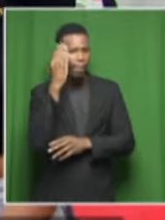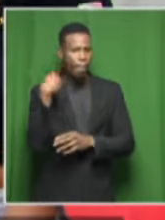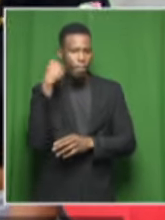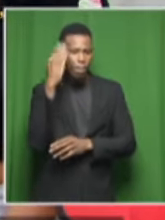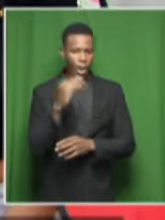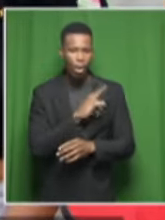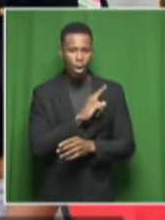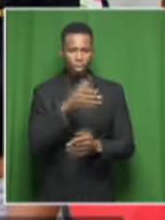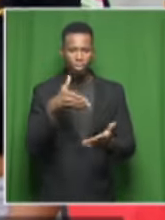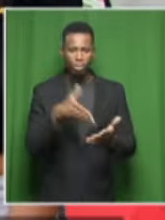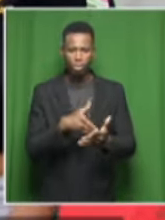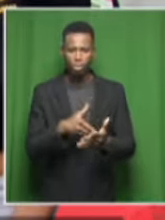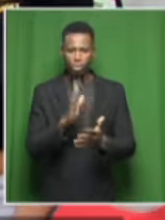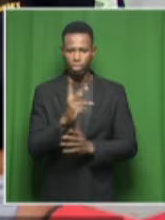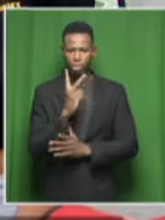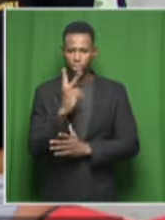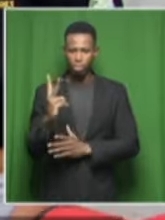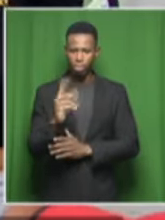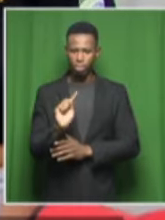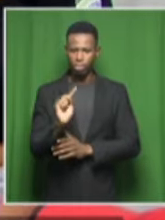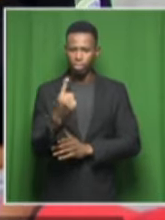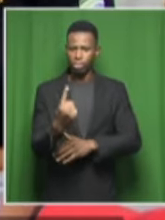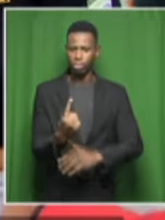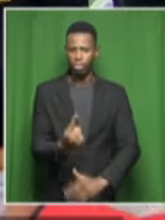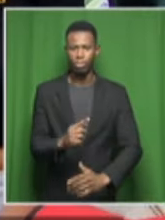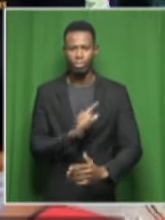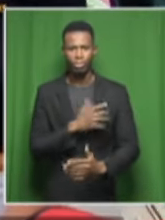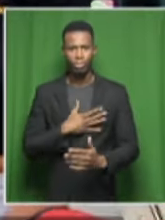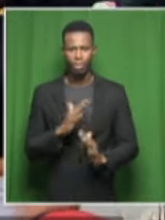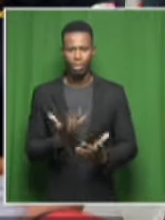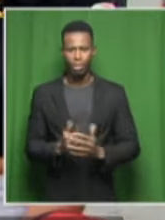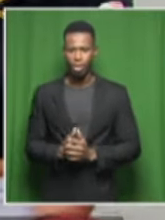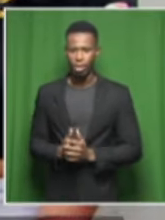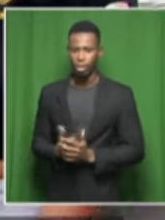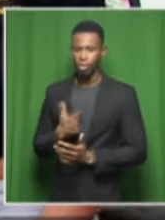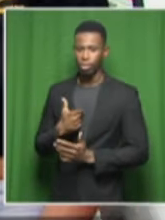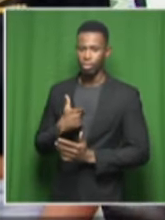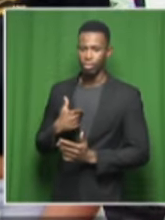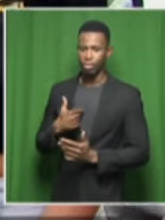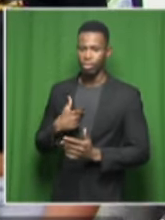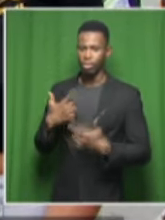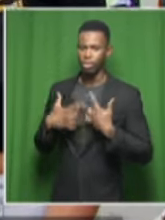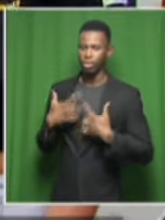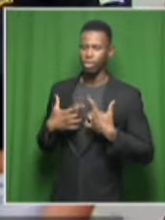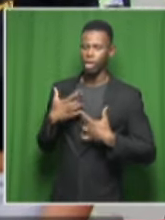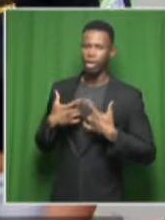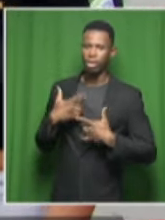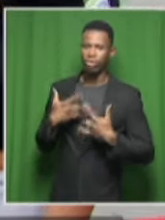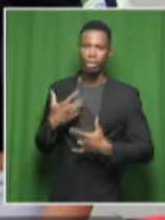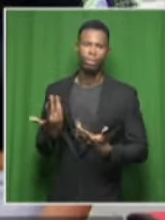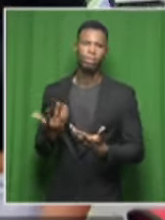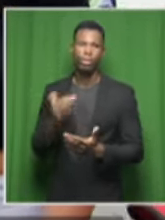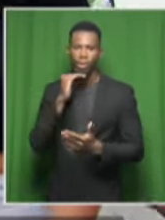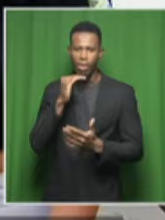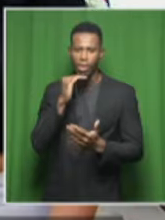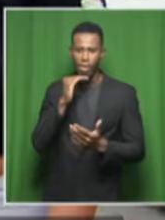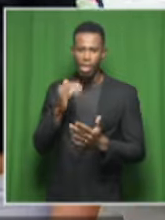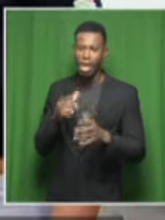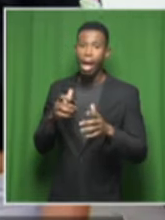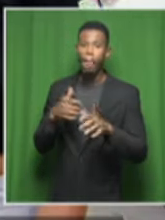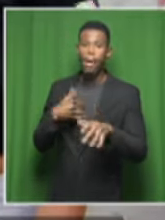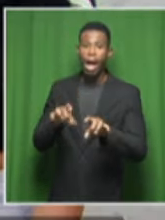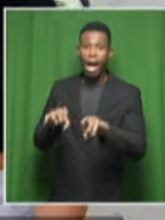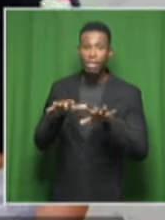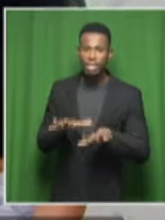here. You're going to see them first because you're at the hotel. And how are you feeling? I am literally so excited. I even put my exams at risk. Like, I'm not writing. Exams at risk?